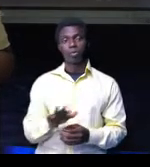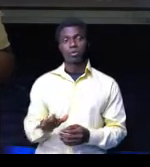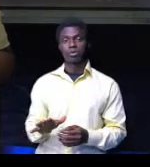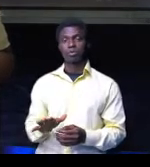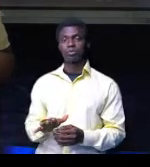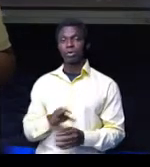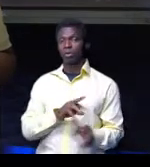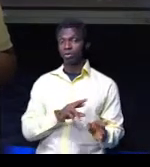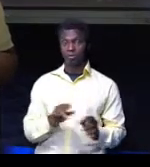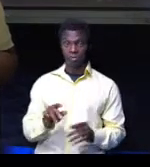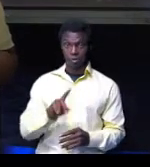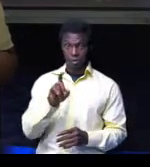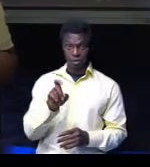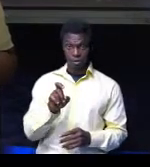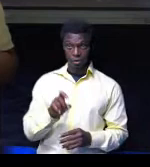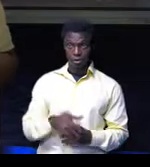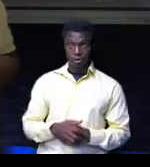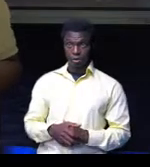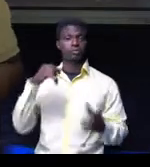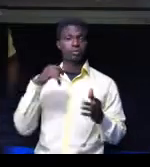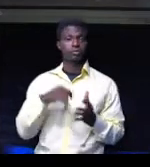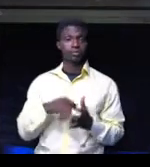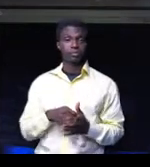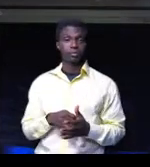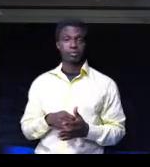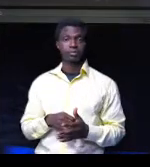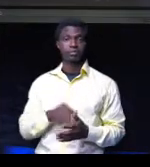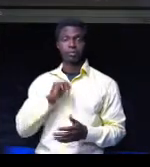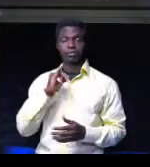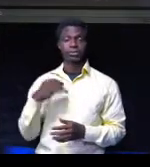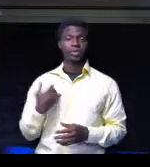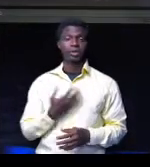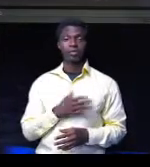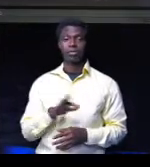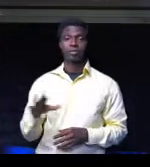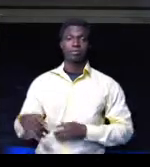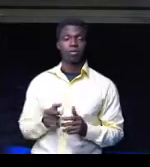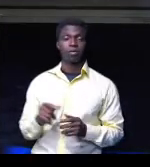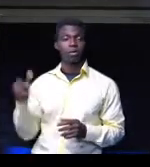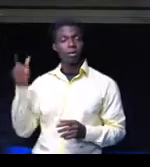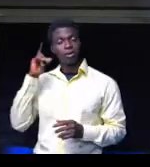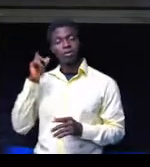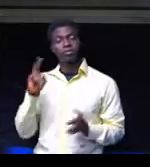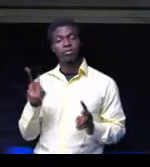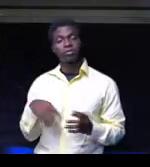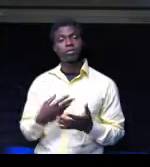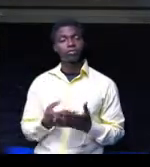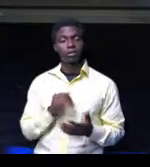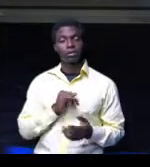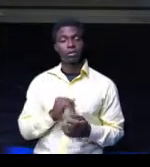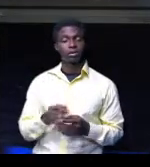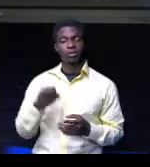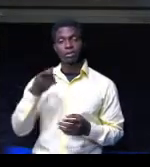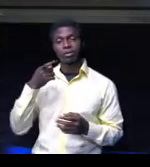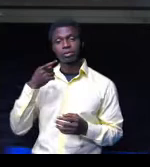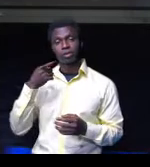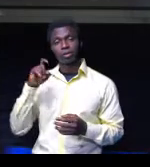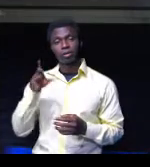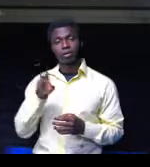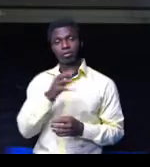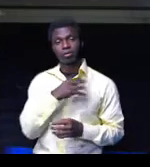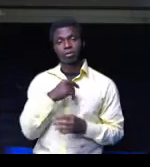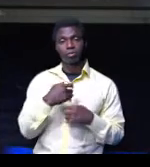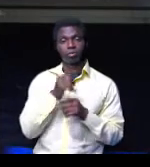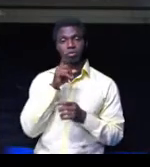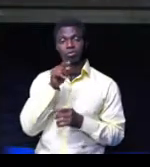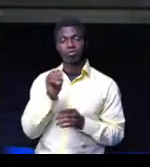must spell. Are you ready? It's a spelling day. You listen attentively as I dictate and make sure you